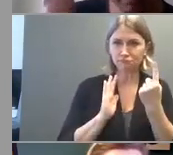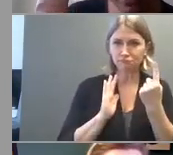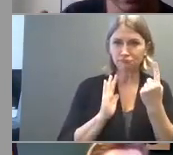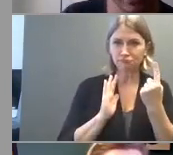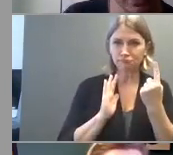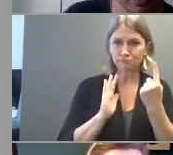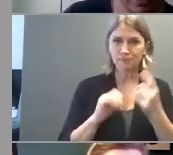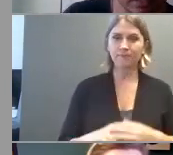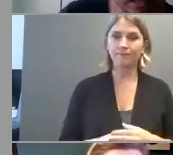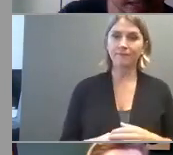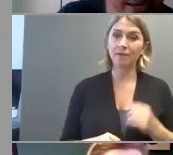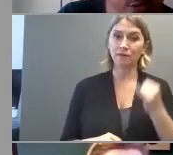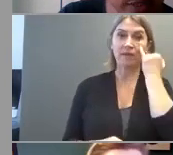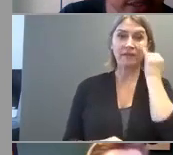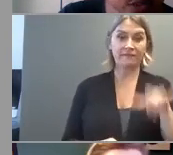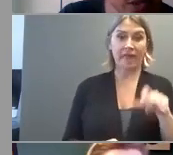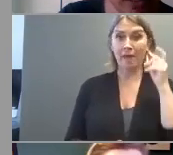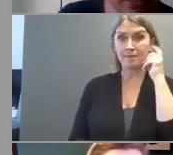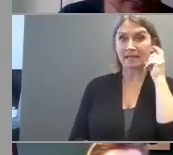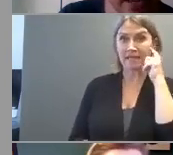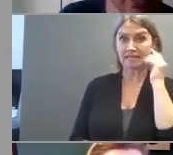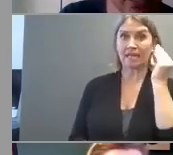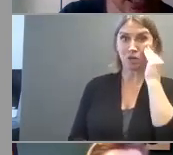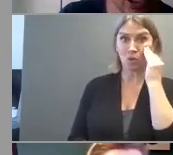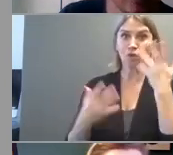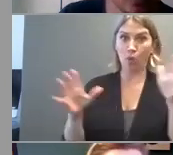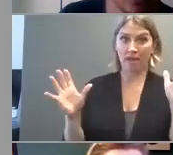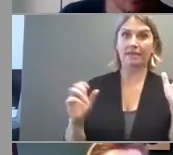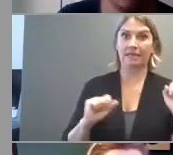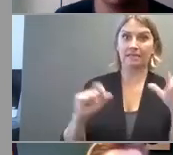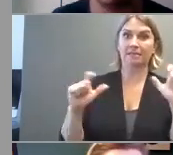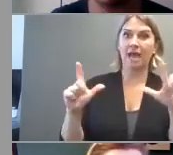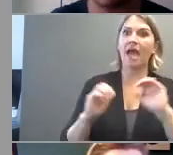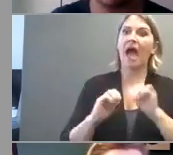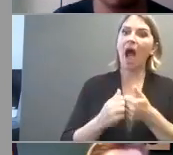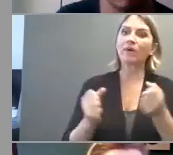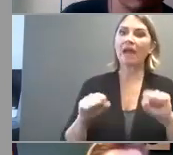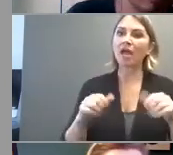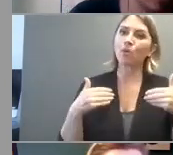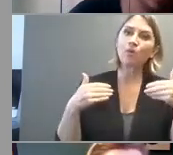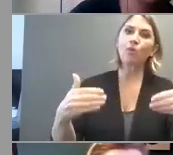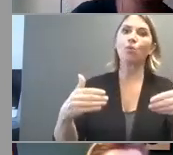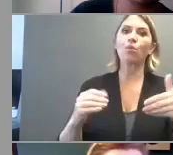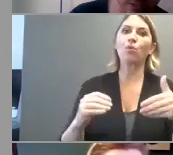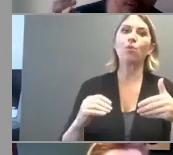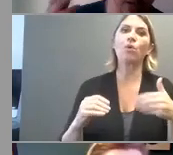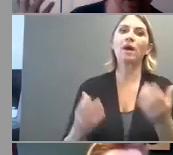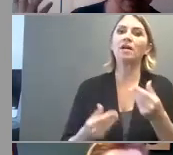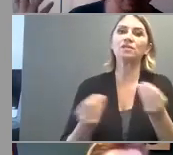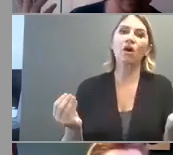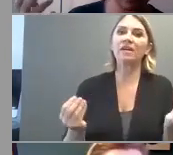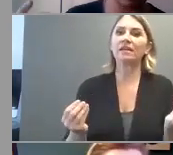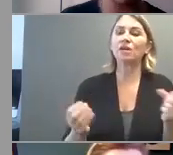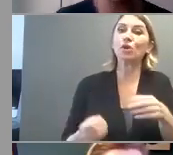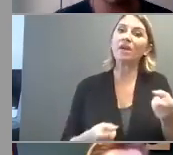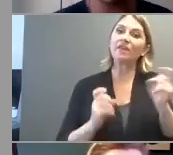So if it makes sense, and I know that it is already in the slides, how would you go on about solving? So given a